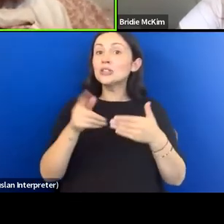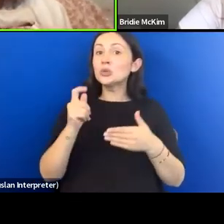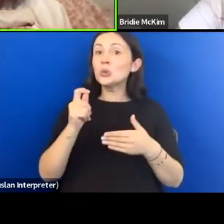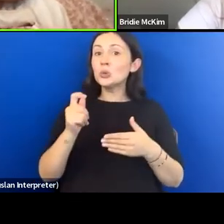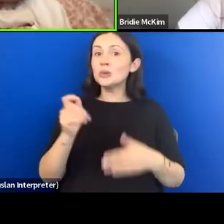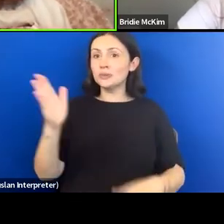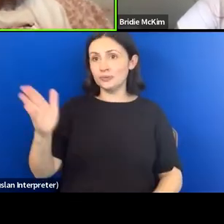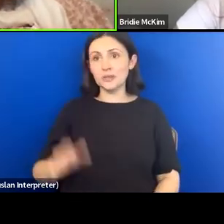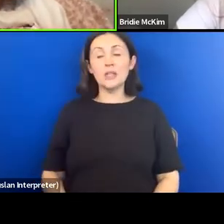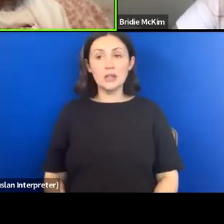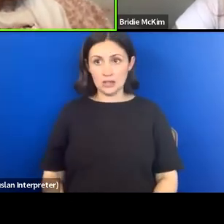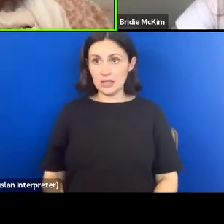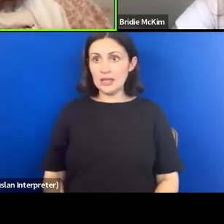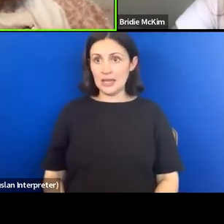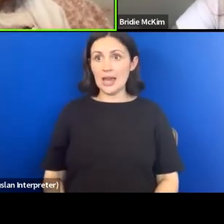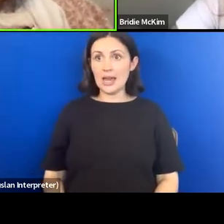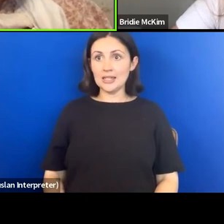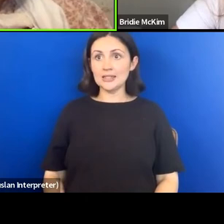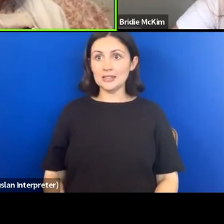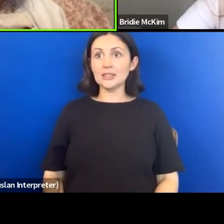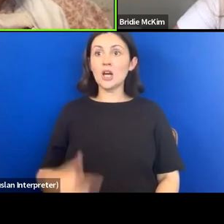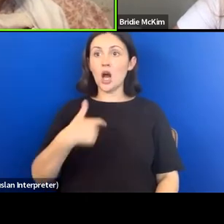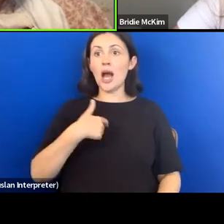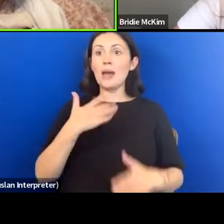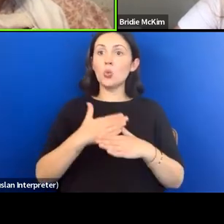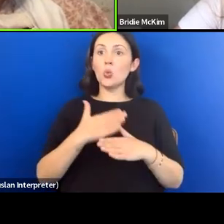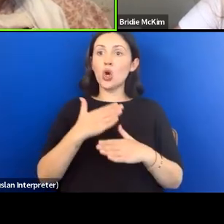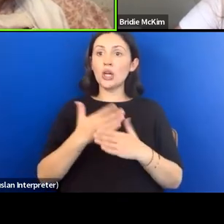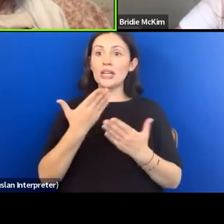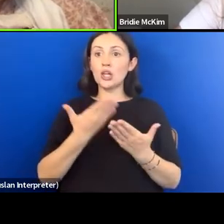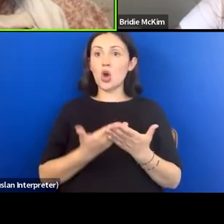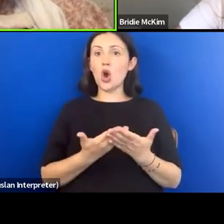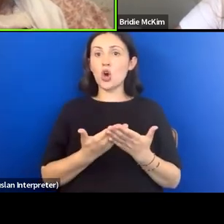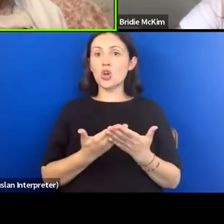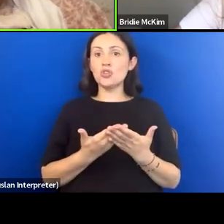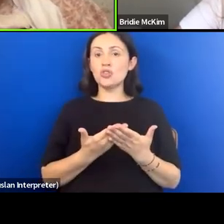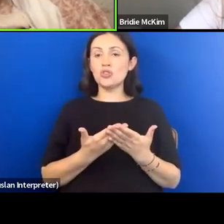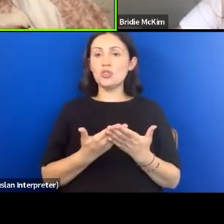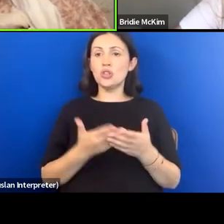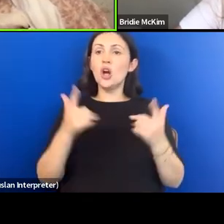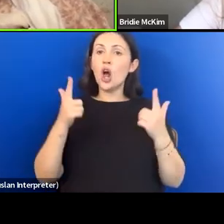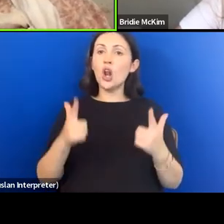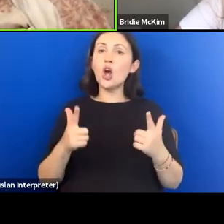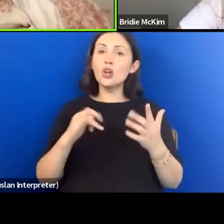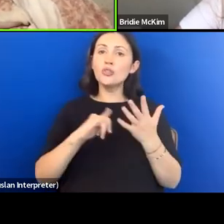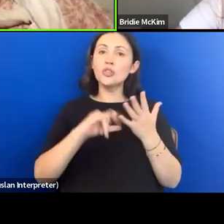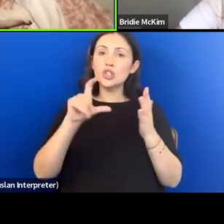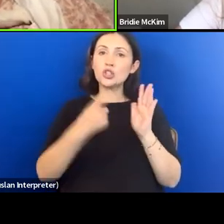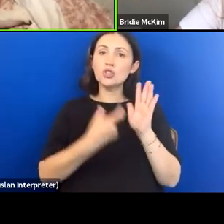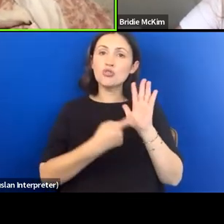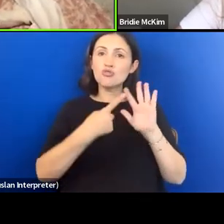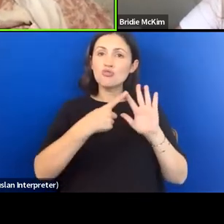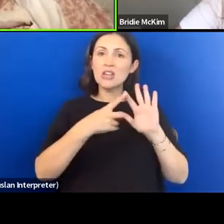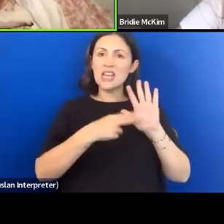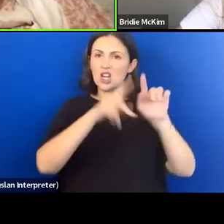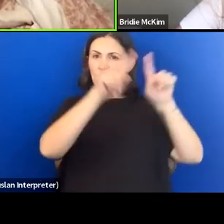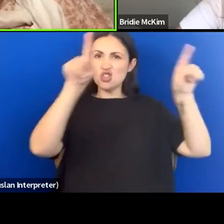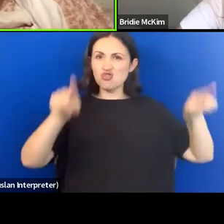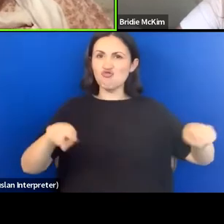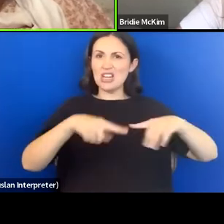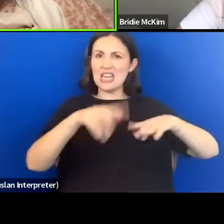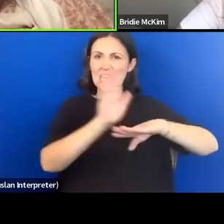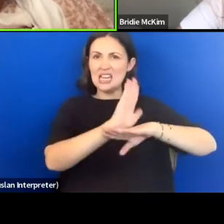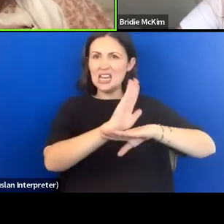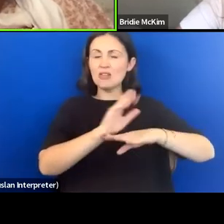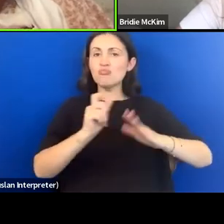definitely I'm working on a lot of screen projects at the moment.